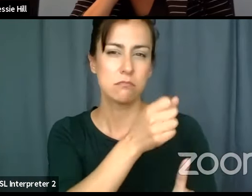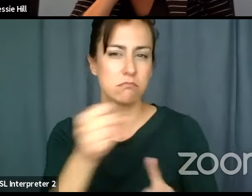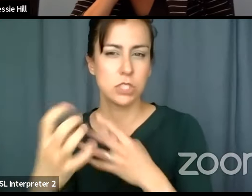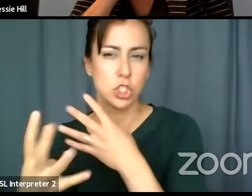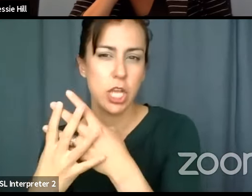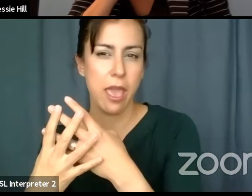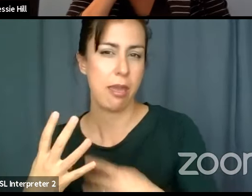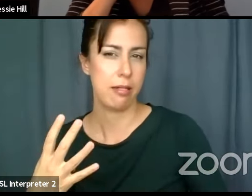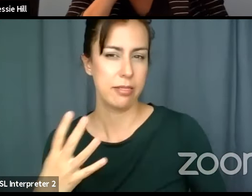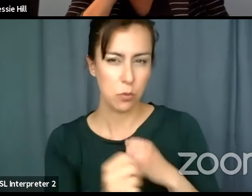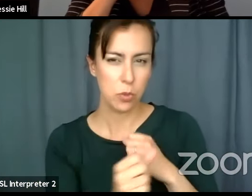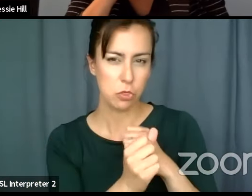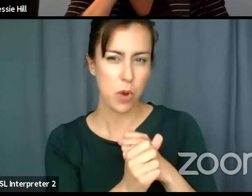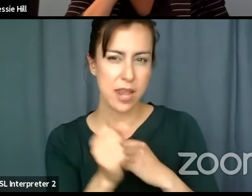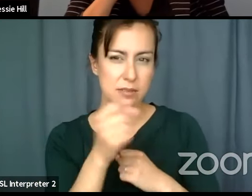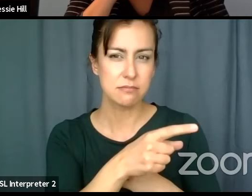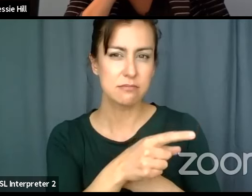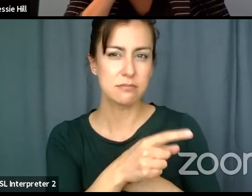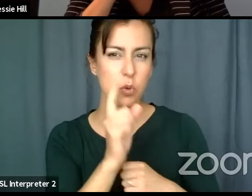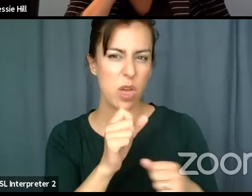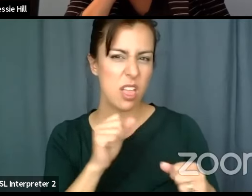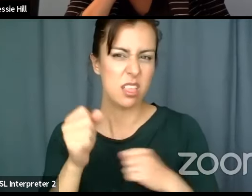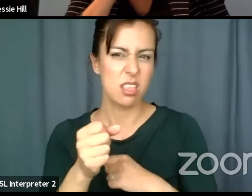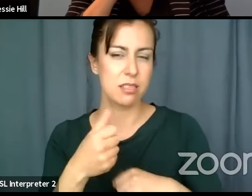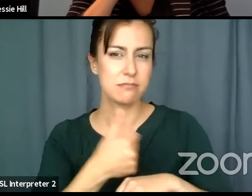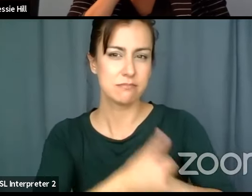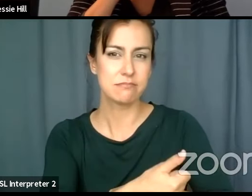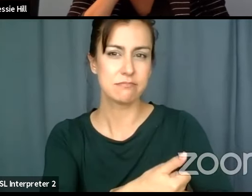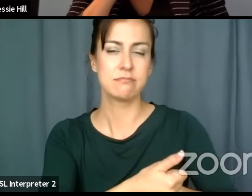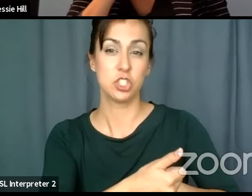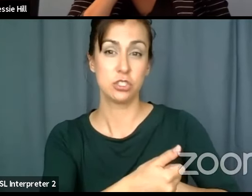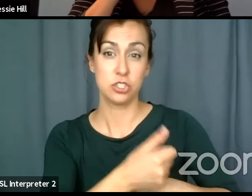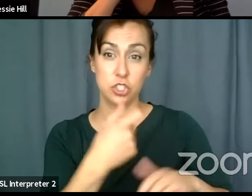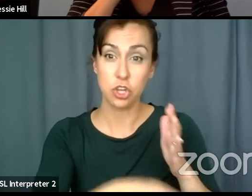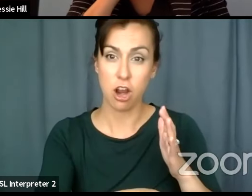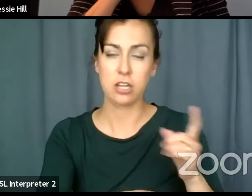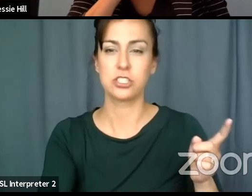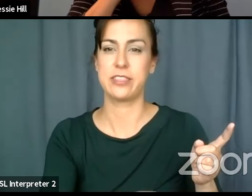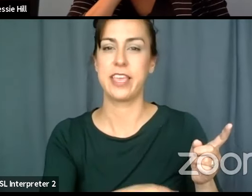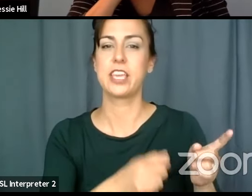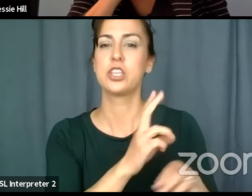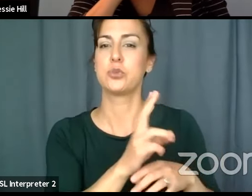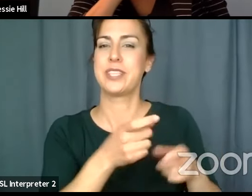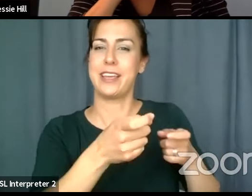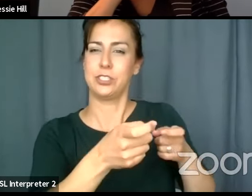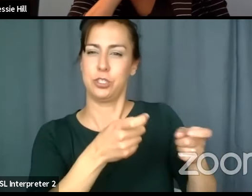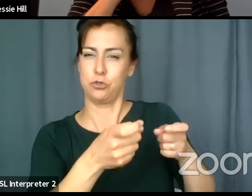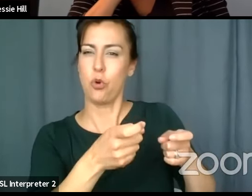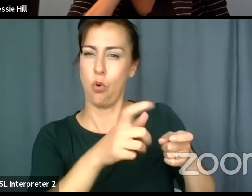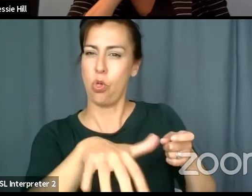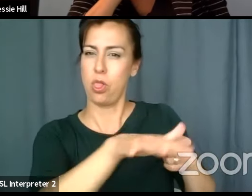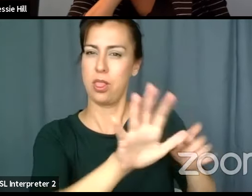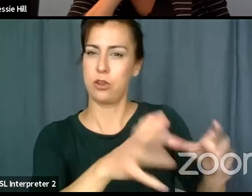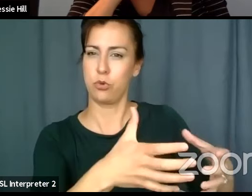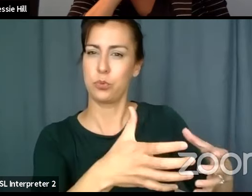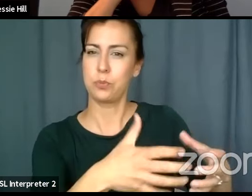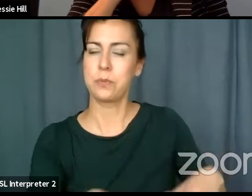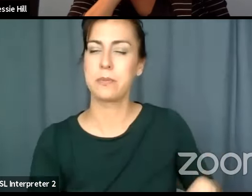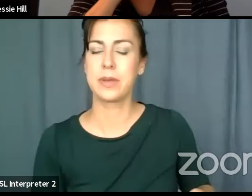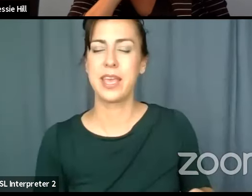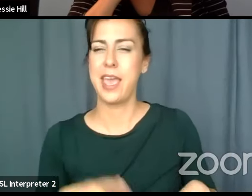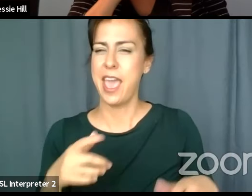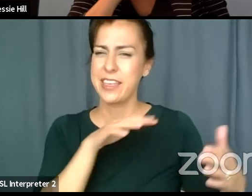system, and they deploy it as control mechanism. And like I say, they looked at over a 30-year period to determine